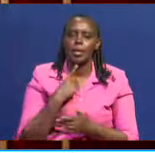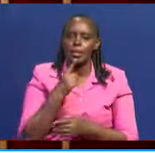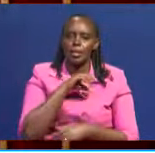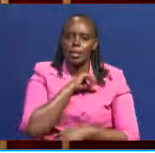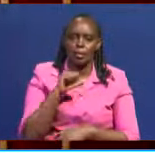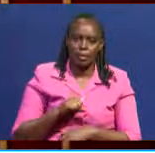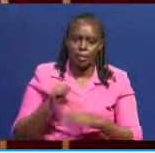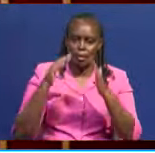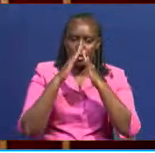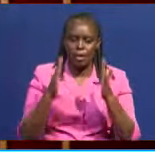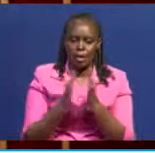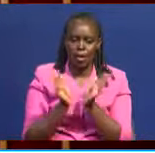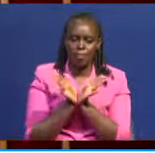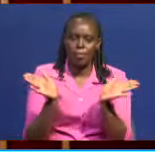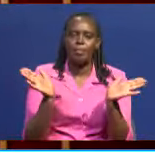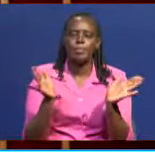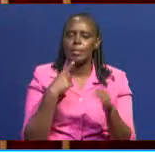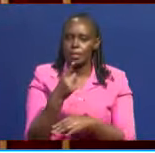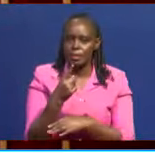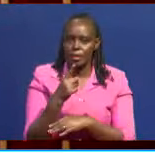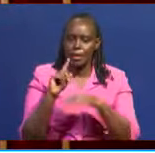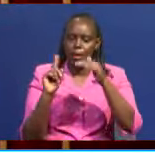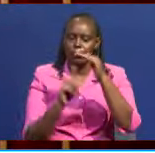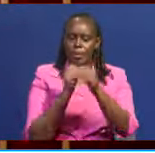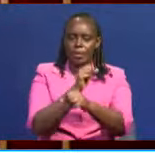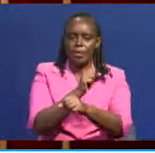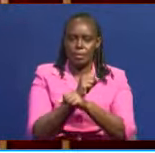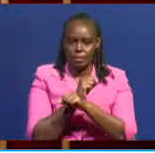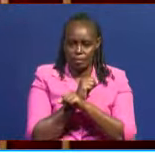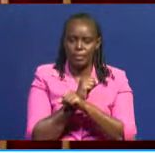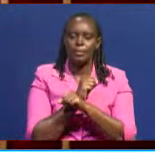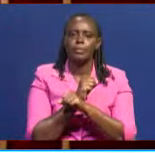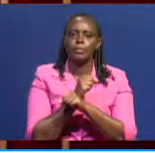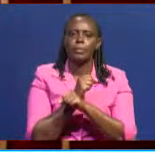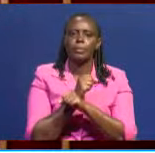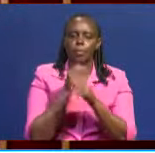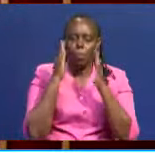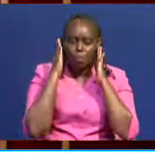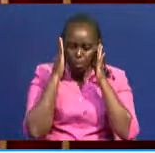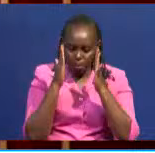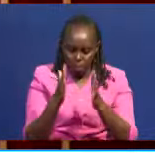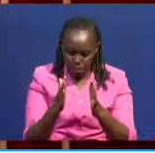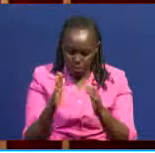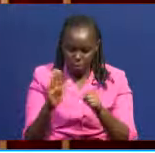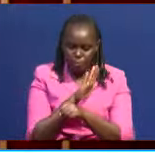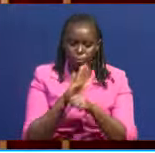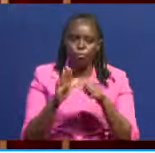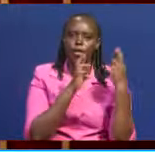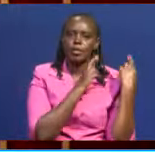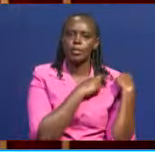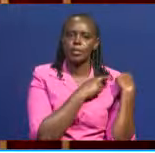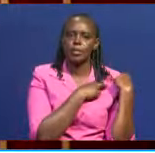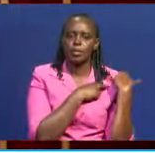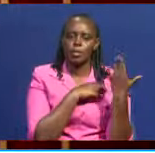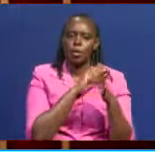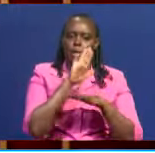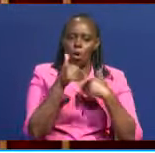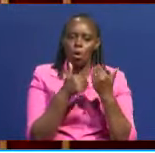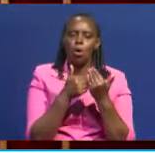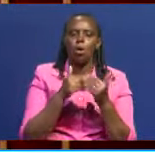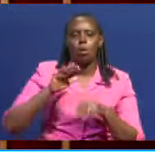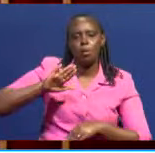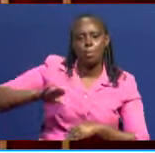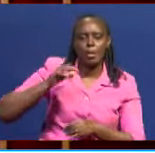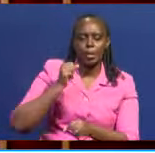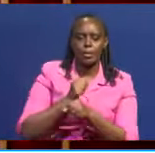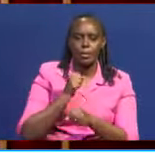the Senate and indeed the entire public that the Minister of Defence is committed to fulfilling our obligations and ensuring that all the pending